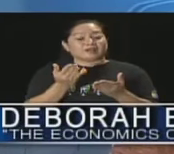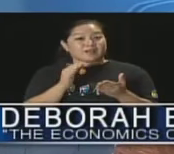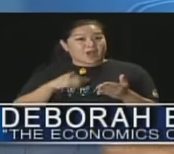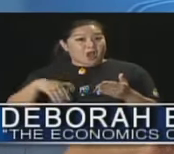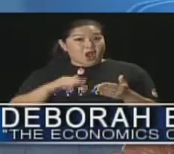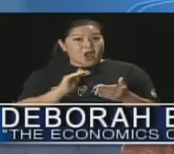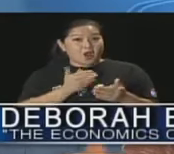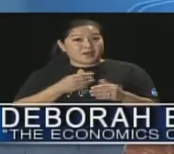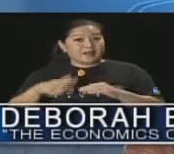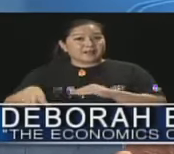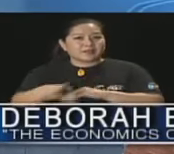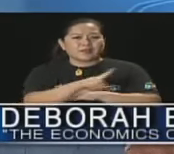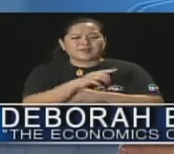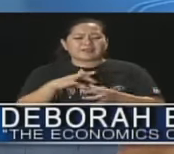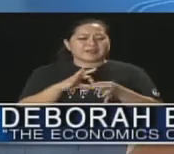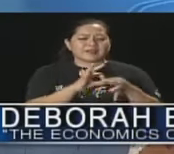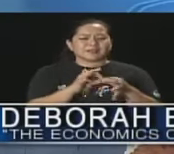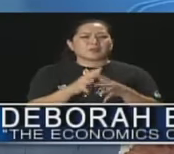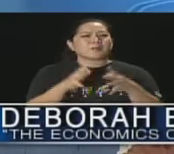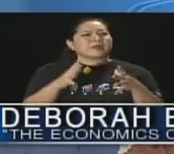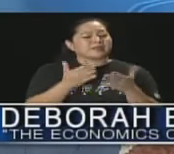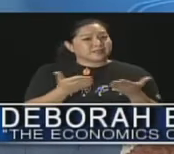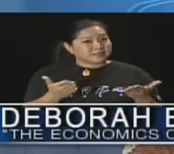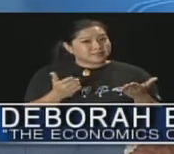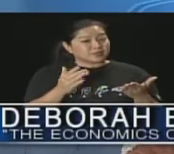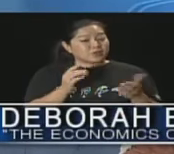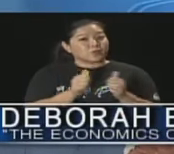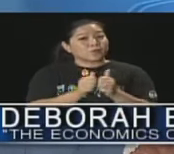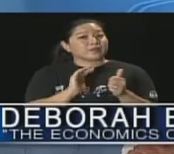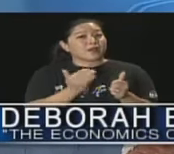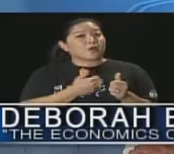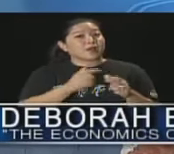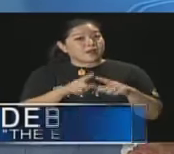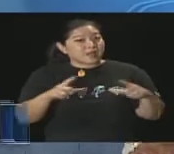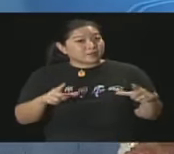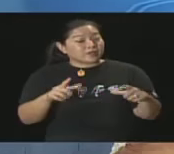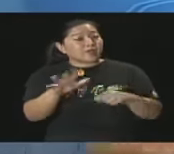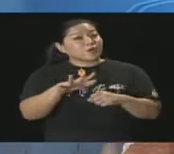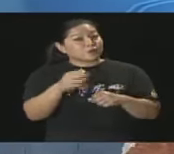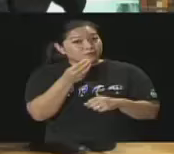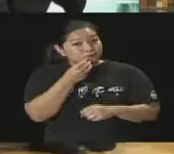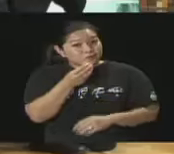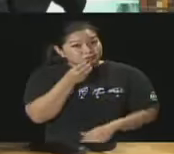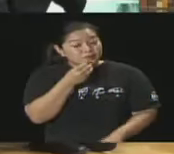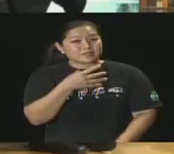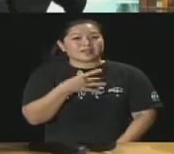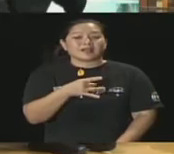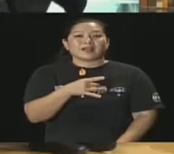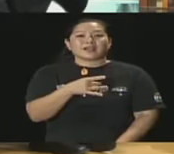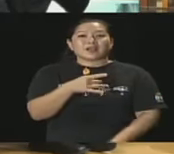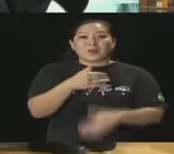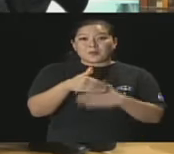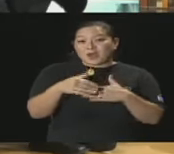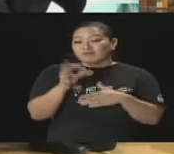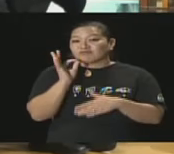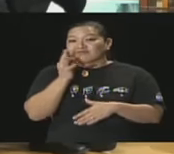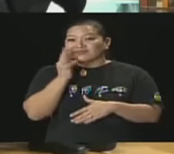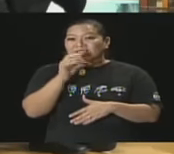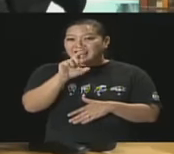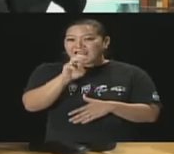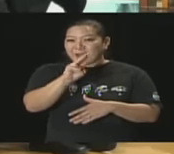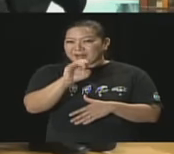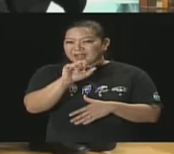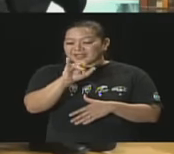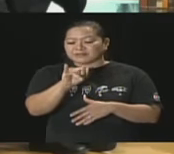can tie it in so many things. Also with our languages, local foods have, you know, the lemai, you know. Okay, I do have a